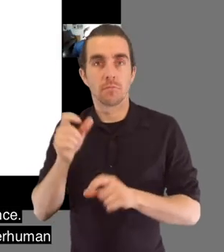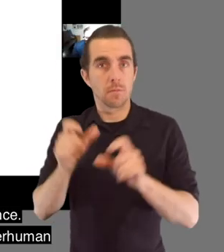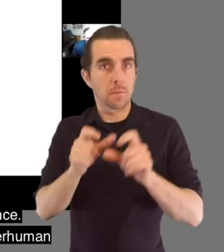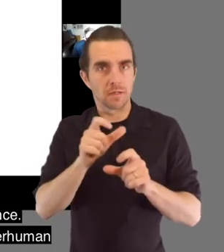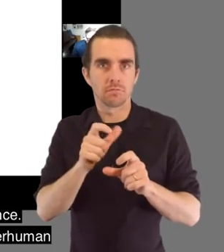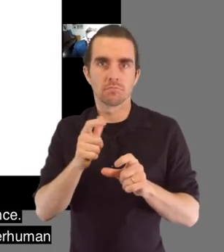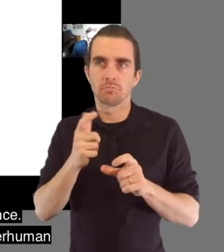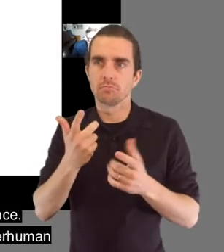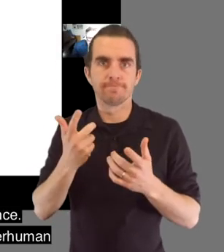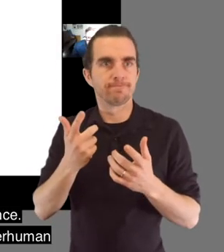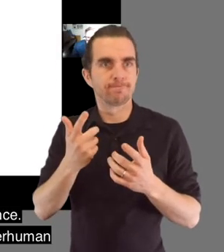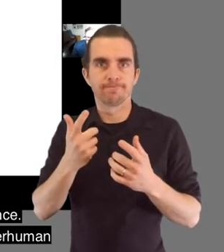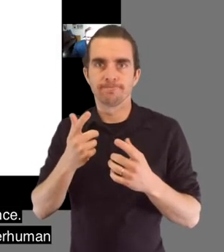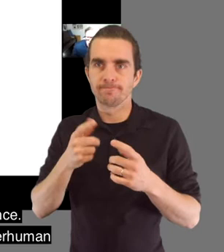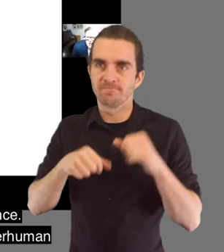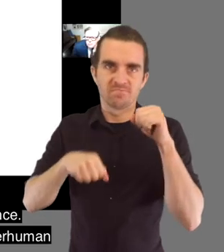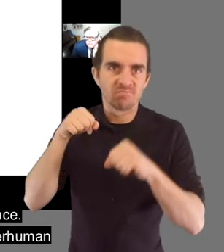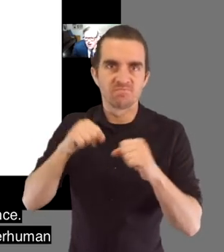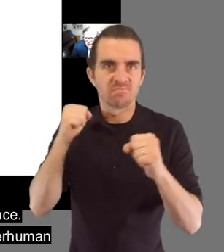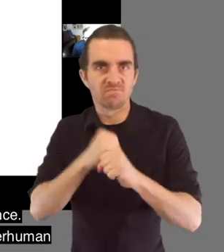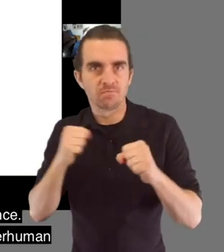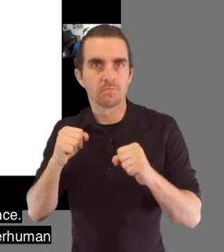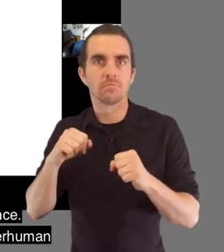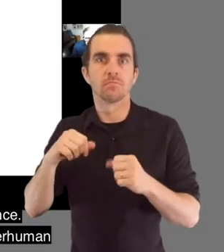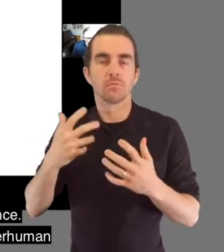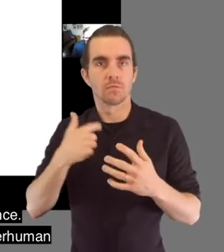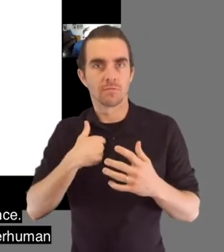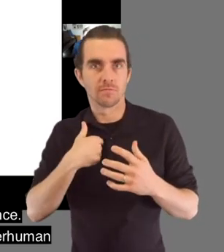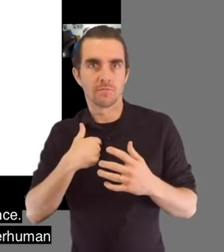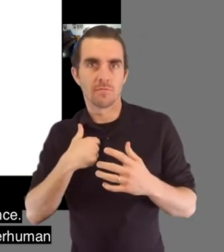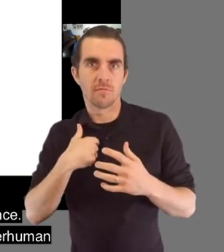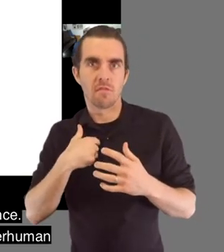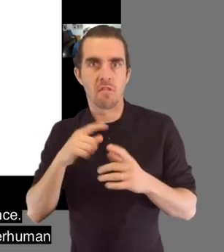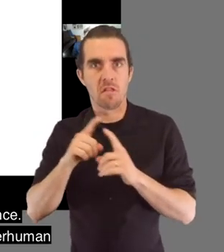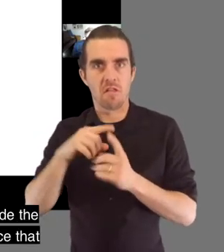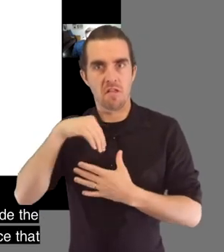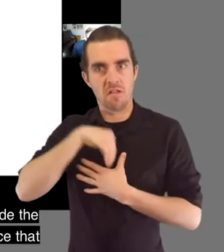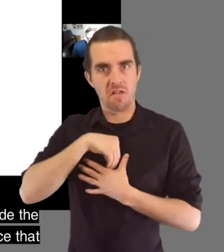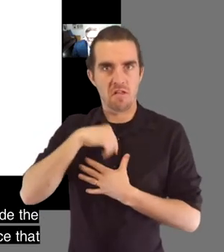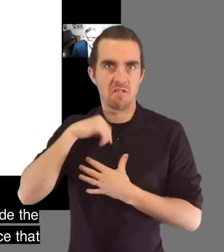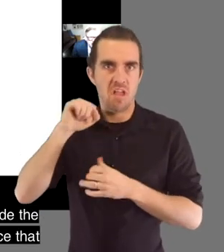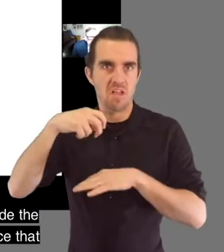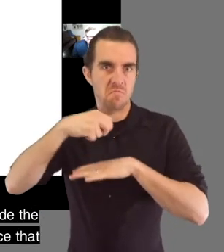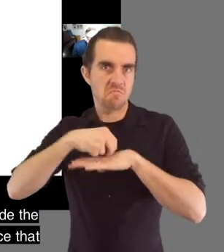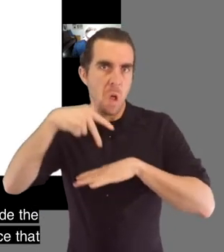or perpetrators of violence. Refrain from endowing us with superhuman